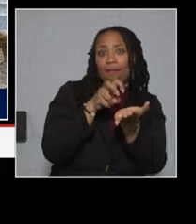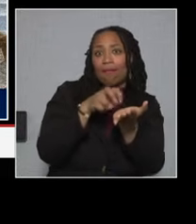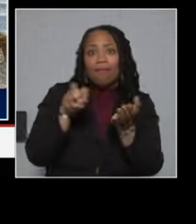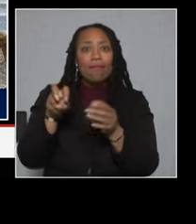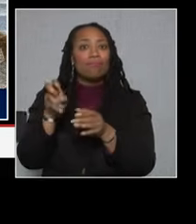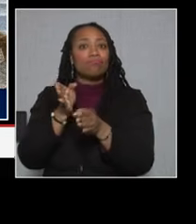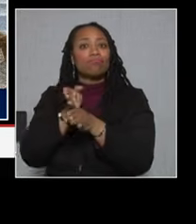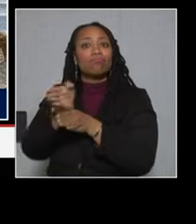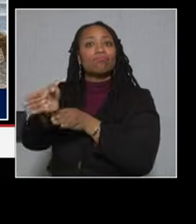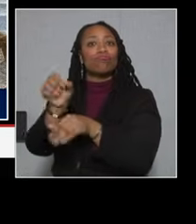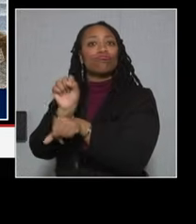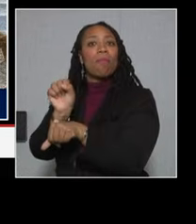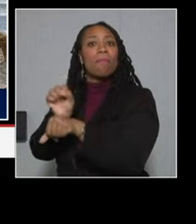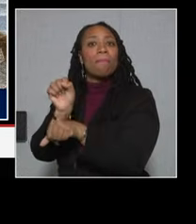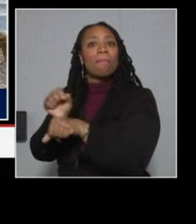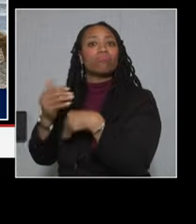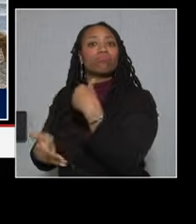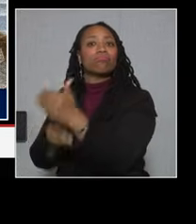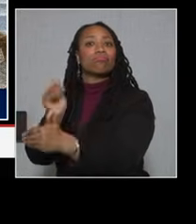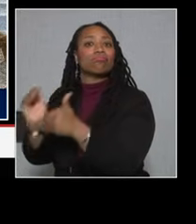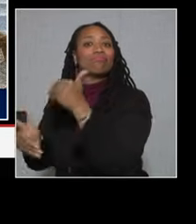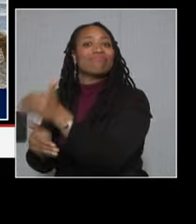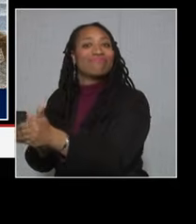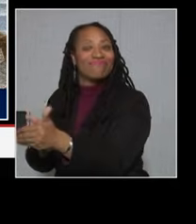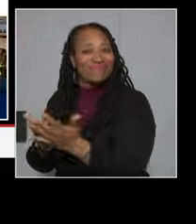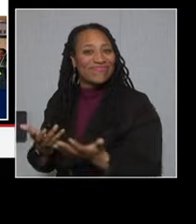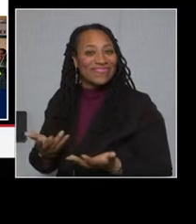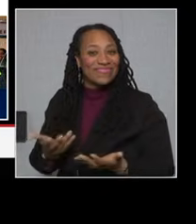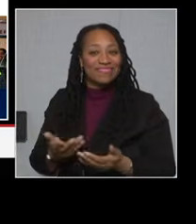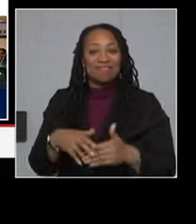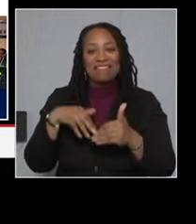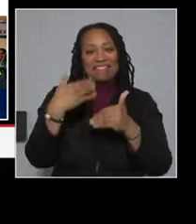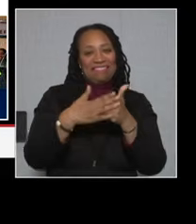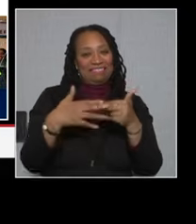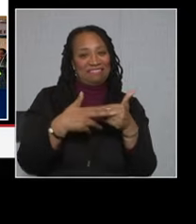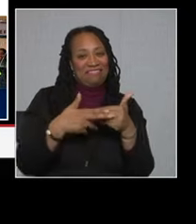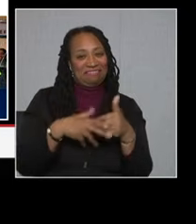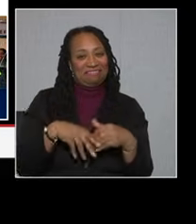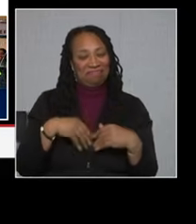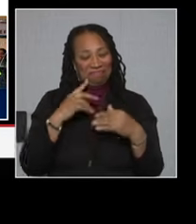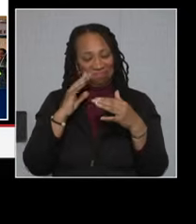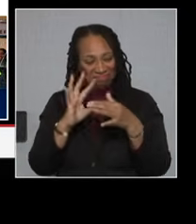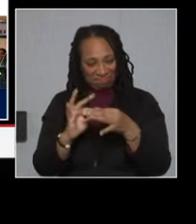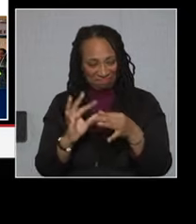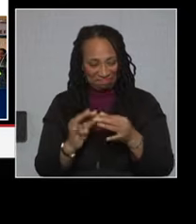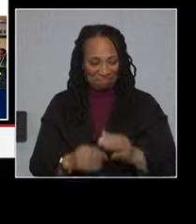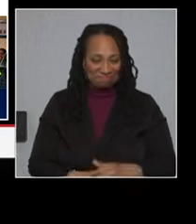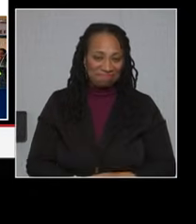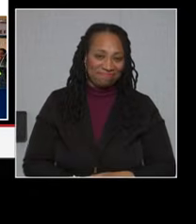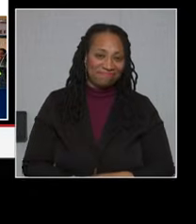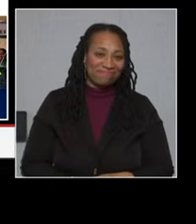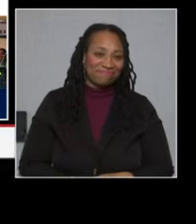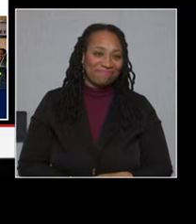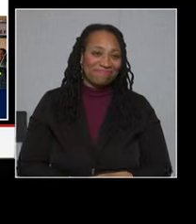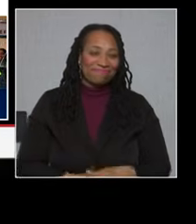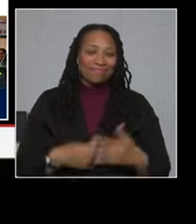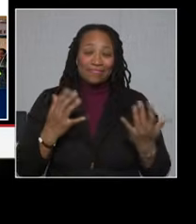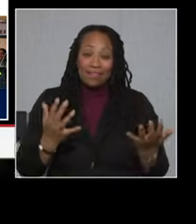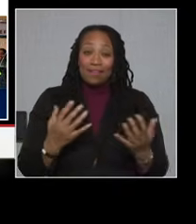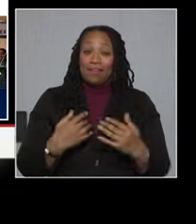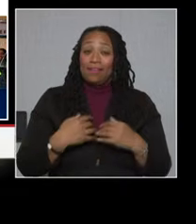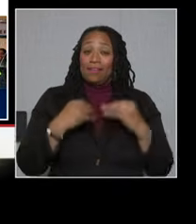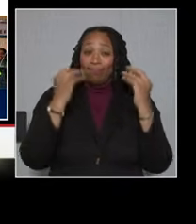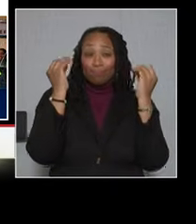mayor have been talking about. And as we think about this reimagining of our high schools and our secondary experience, it's